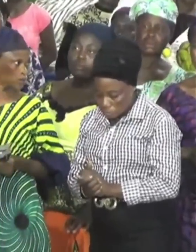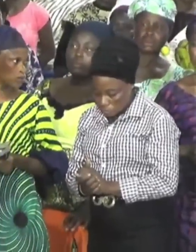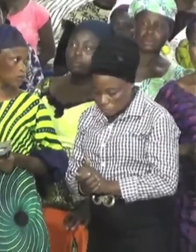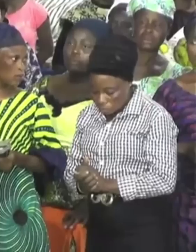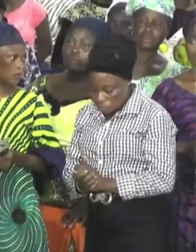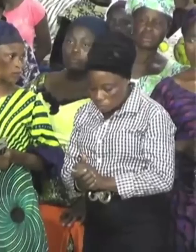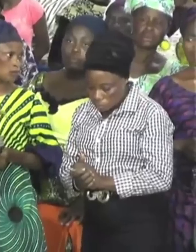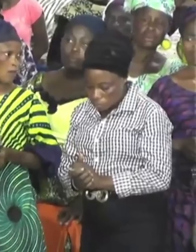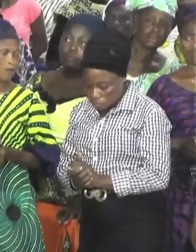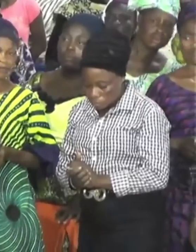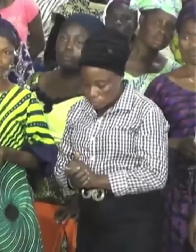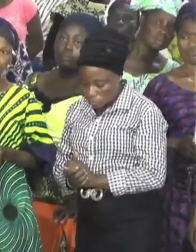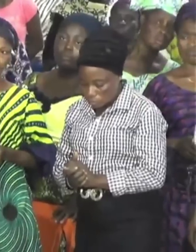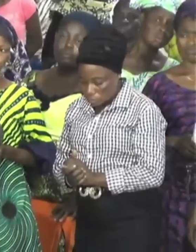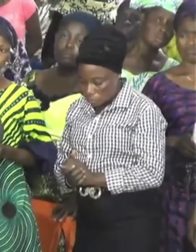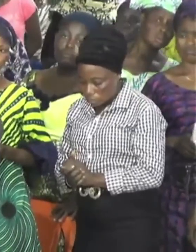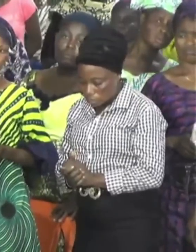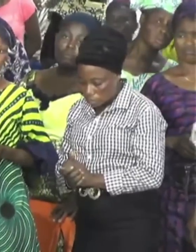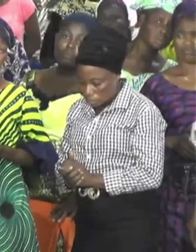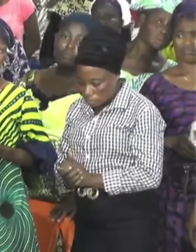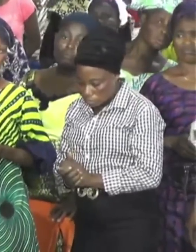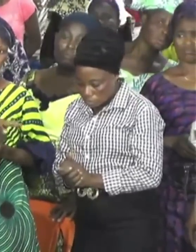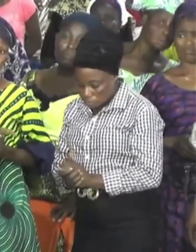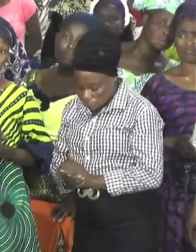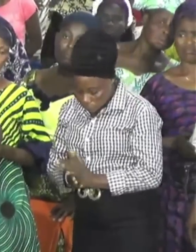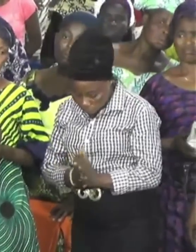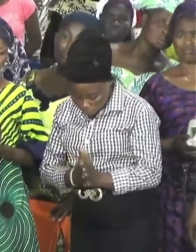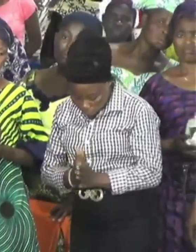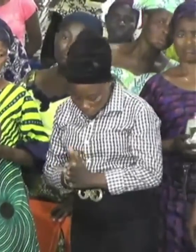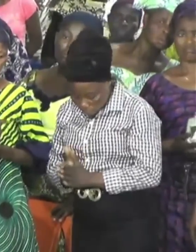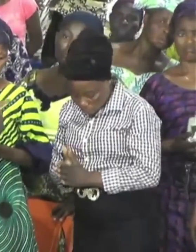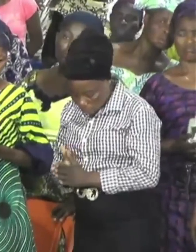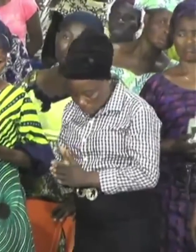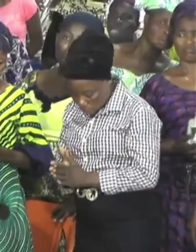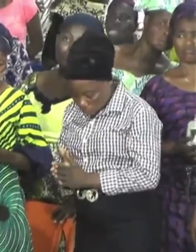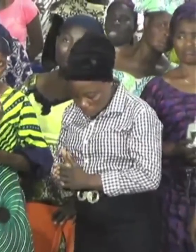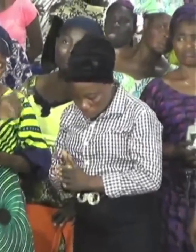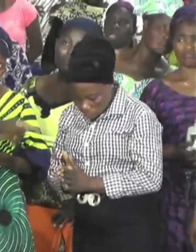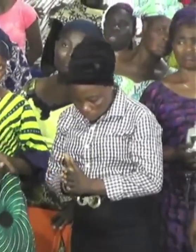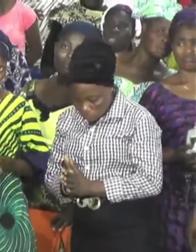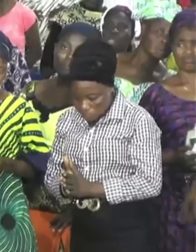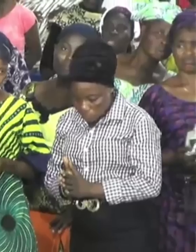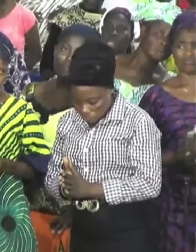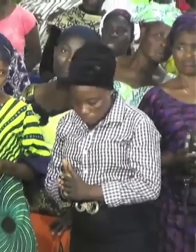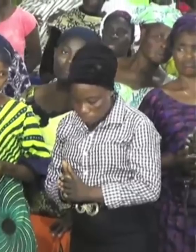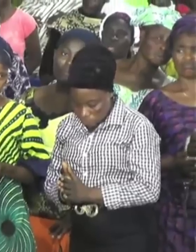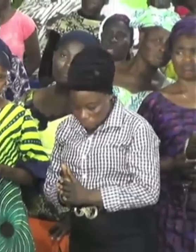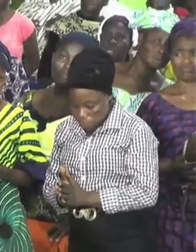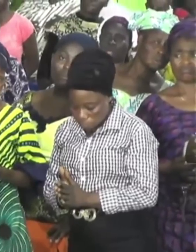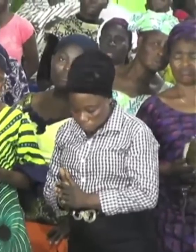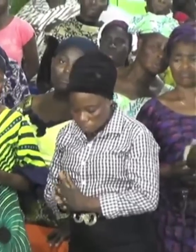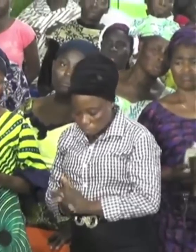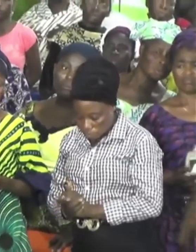you up. Oluwa ni ki so fun pe. The Lord is to tell you that. Ije to wa de yi o. As he has come to your life. Maran ro. Kini